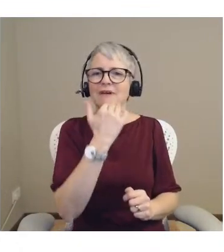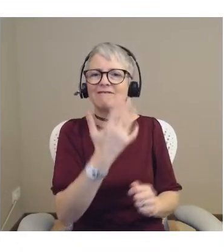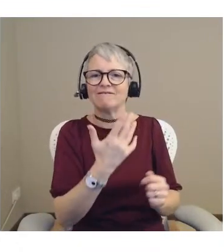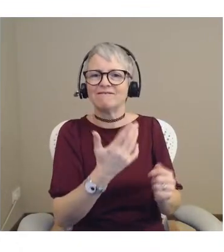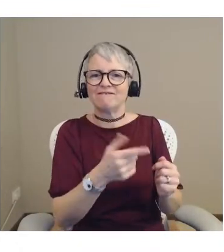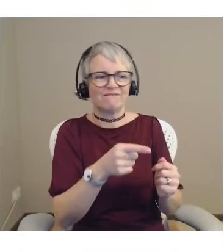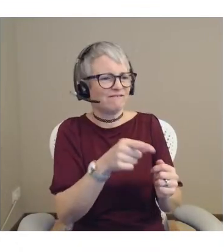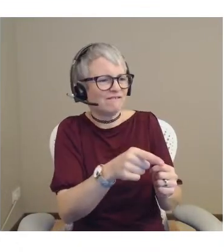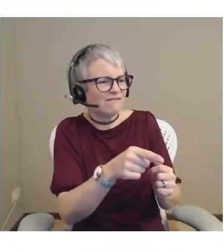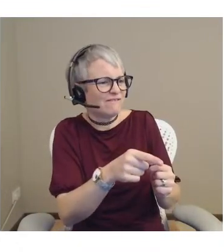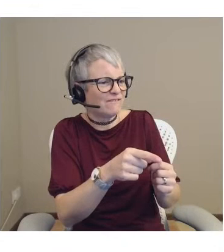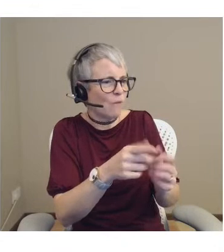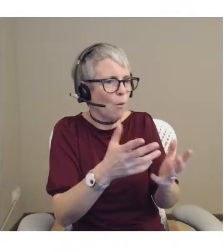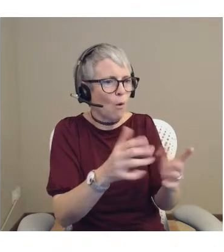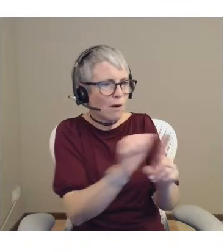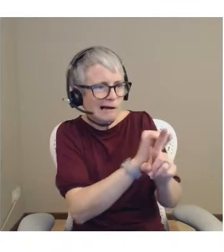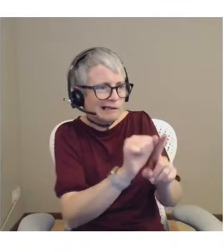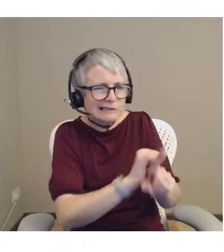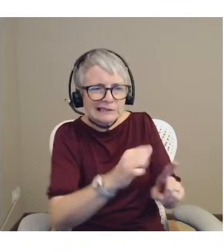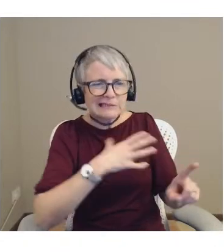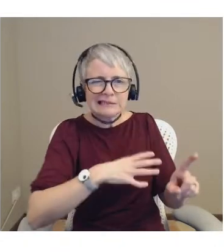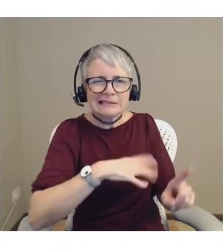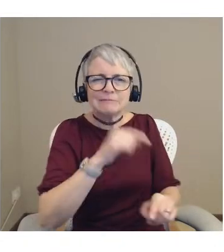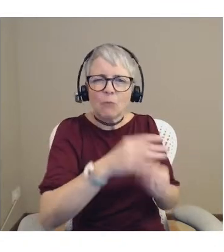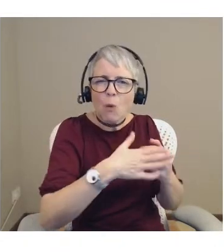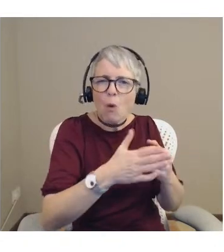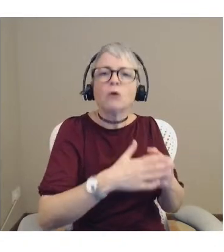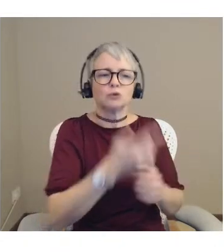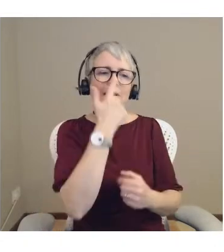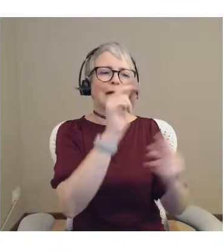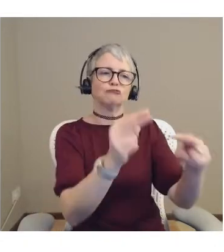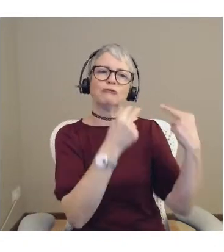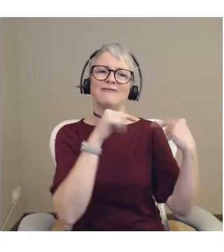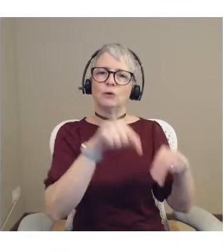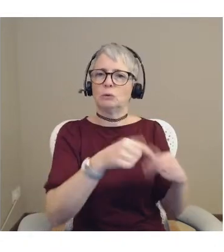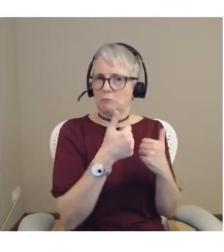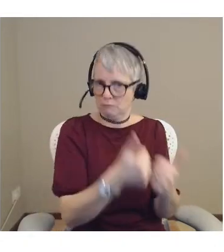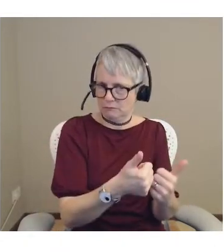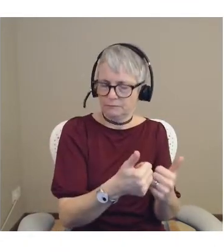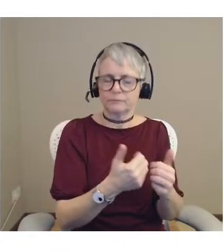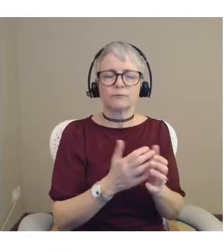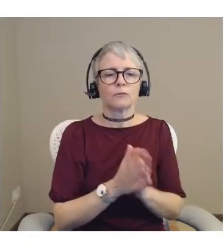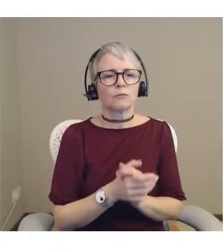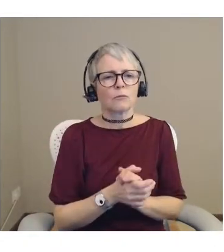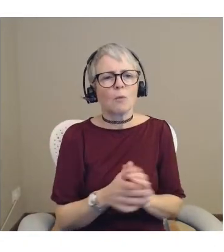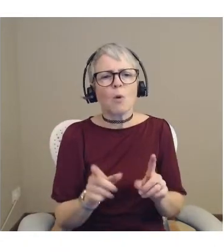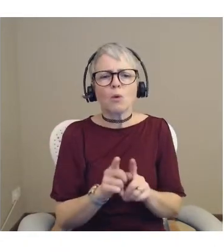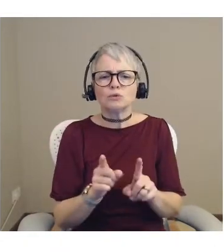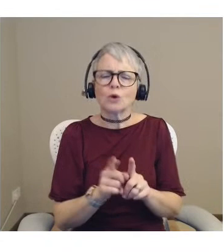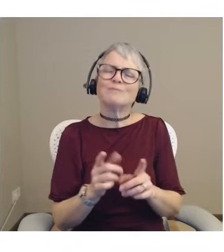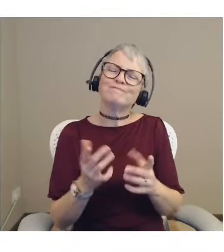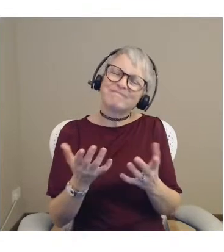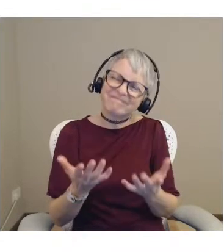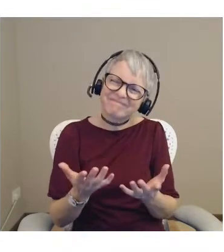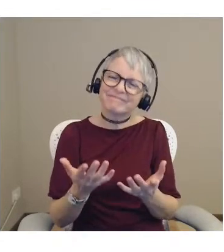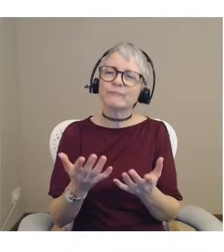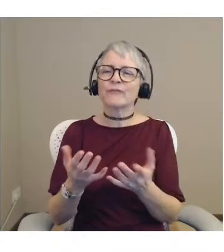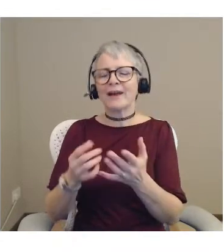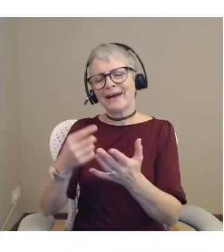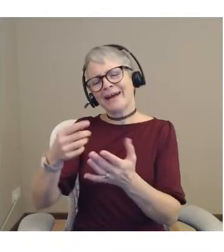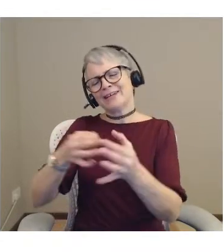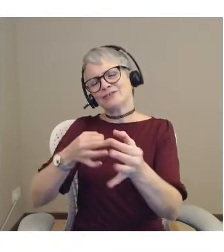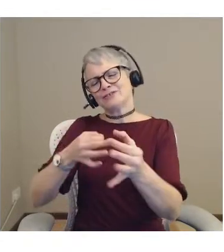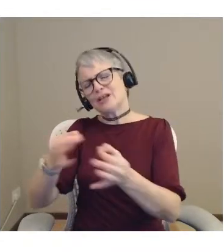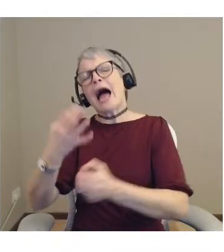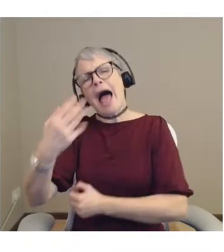strategy, also the European strategy, also has some flaws. Let's say one of